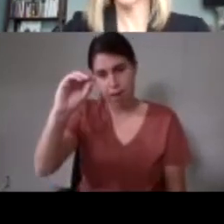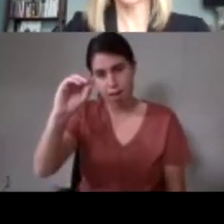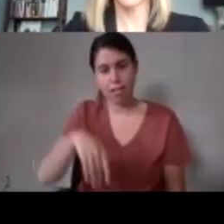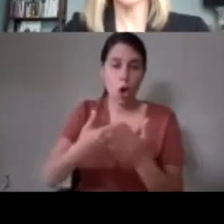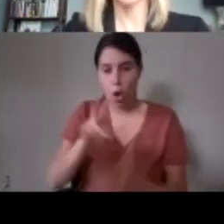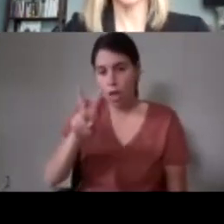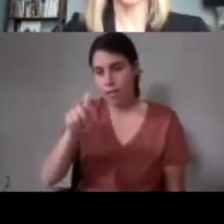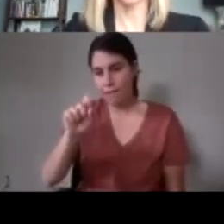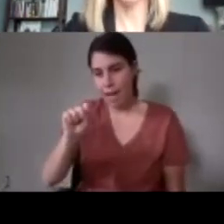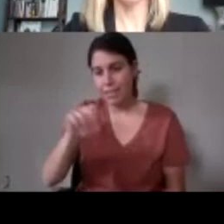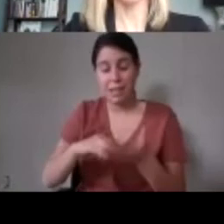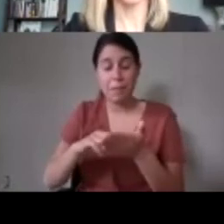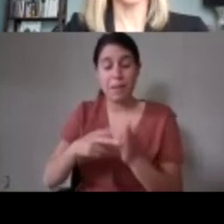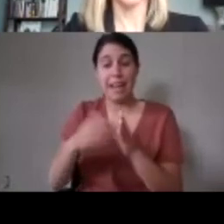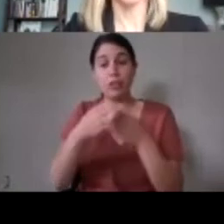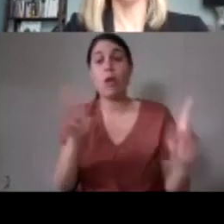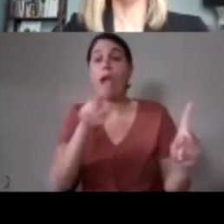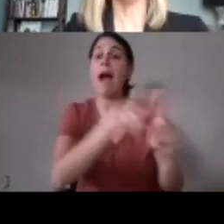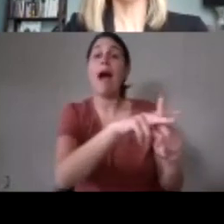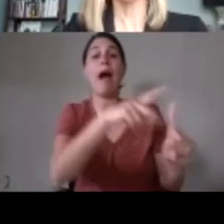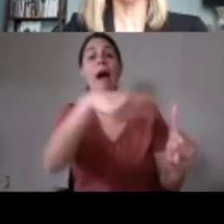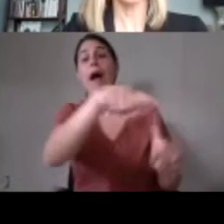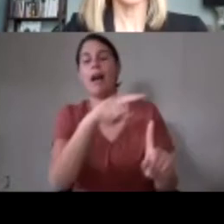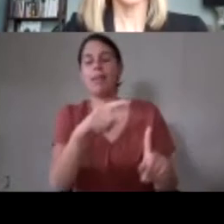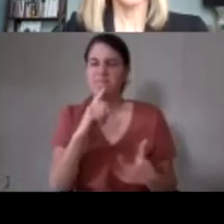this generalizability might be limited.